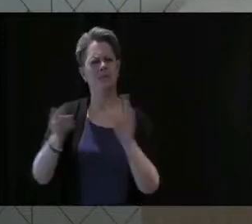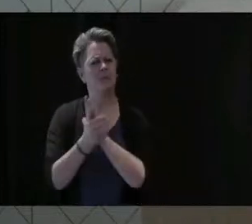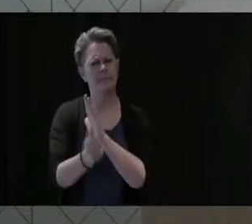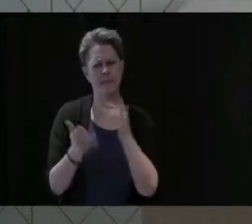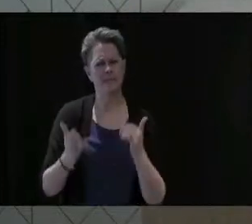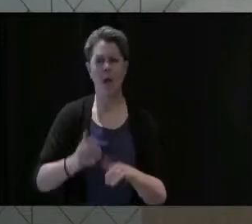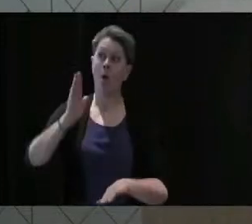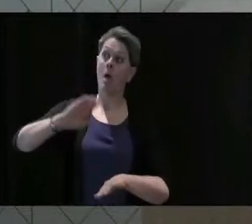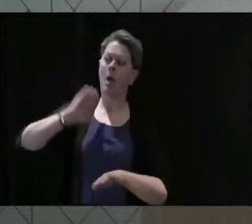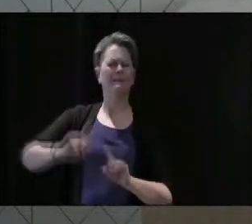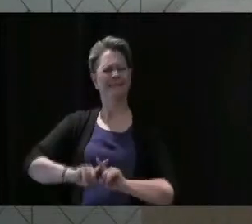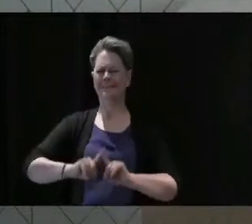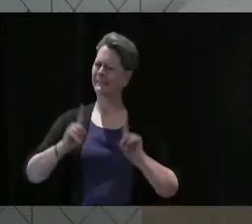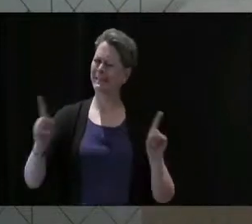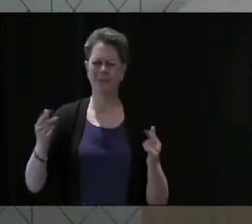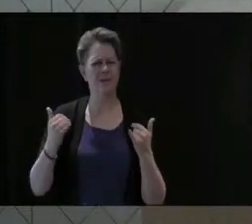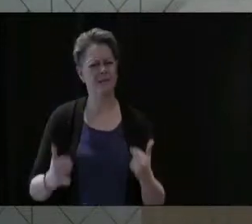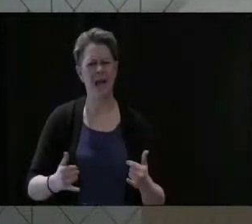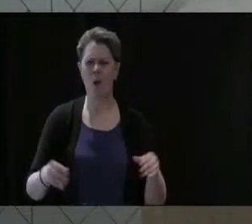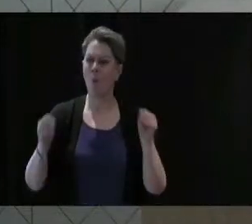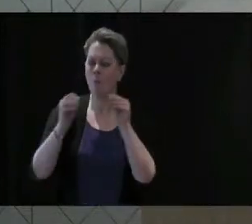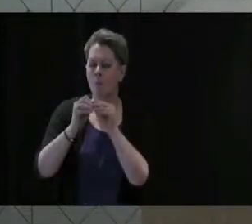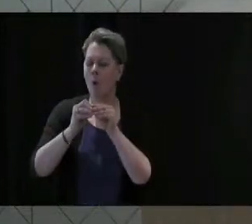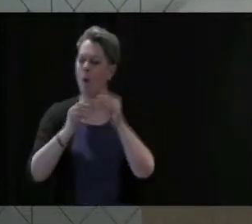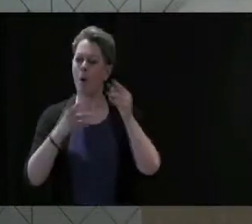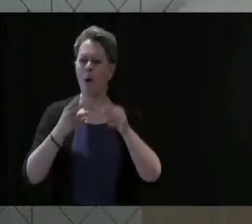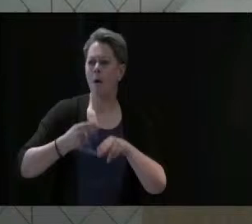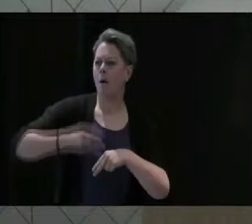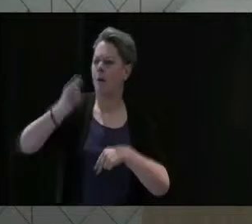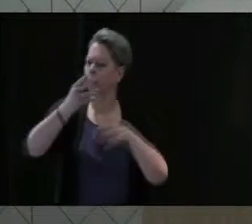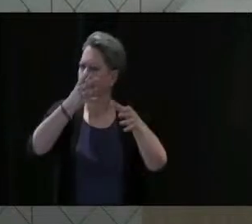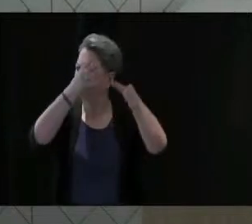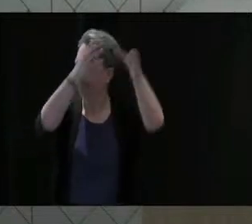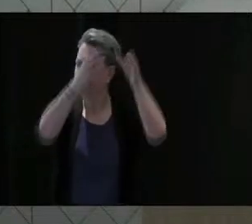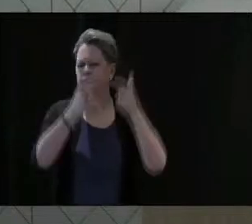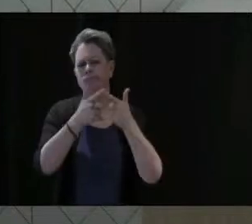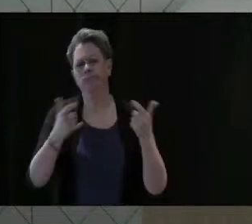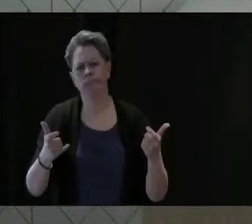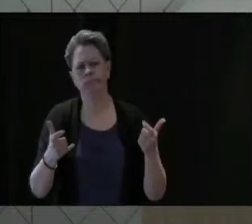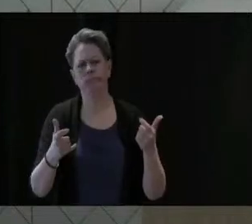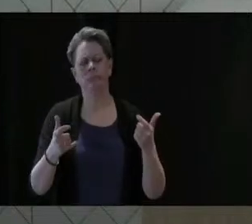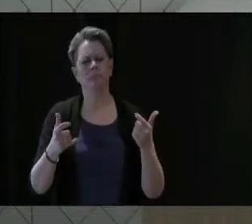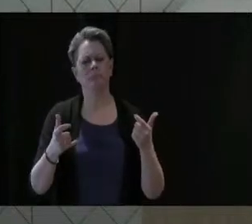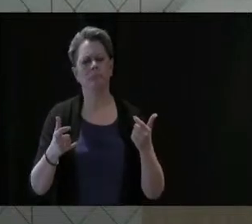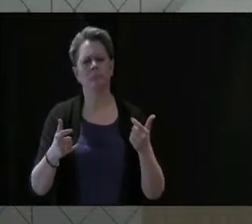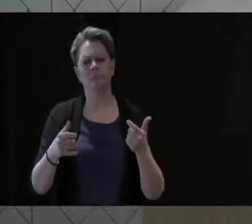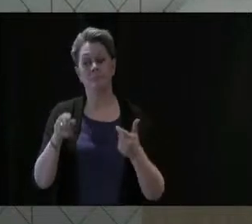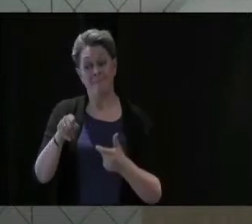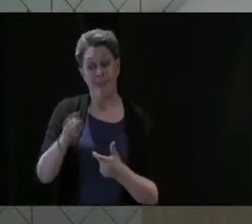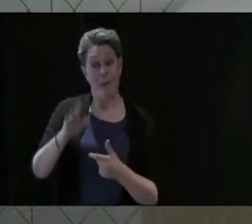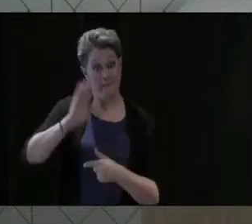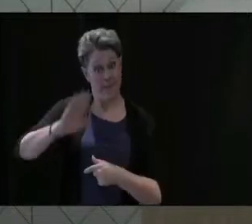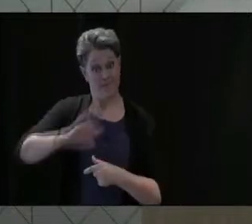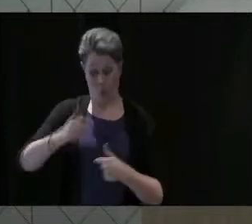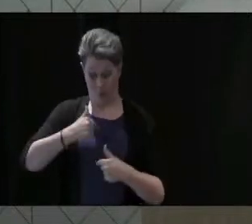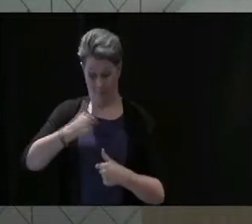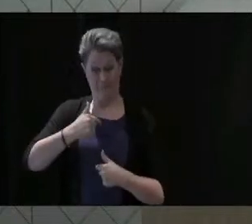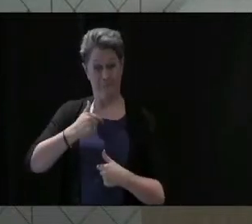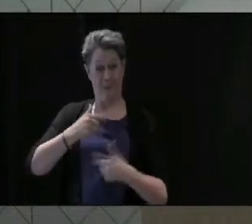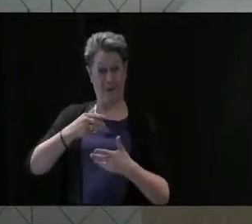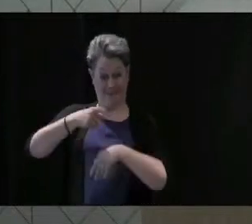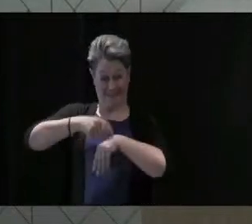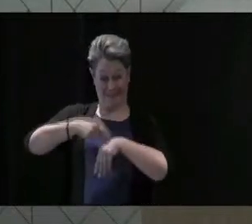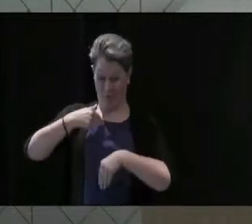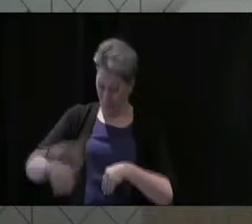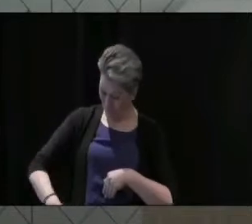skills to power the green economy. More is required of them than was required of my